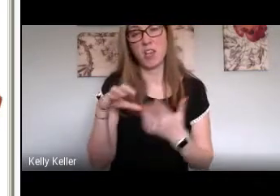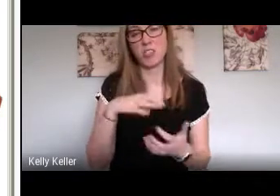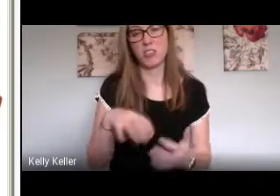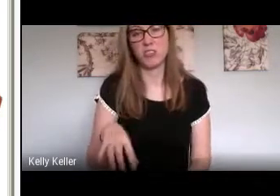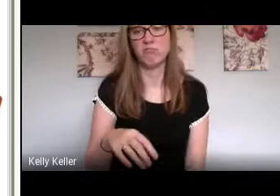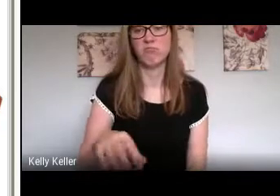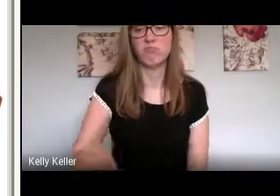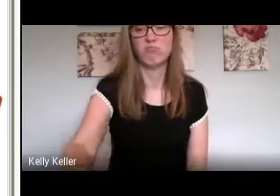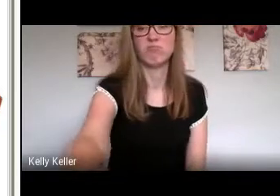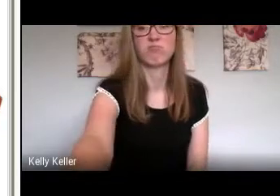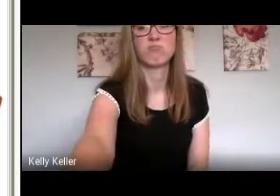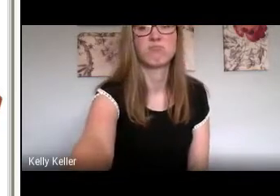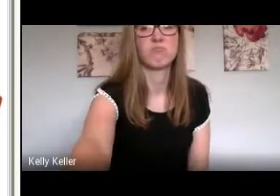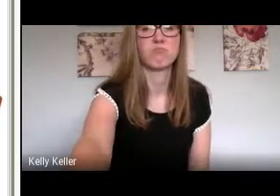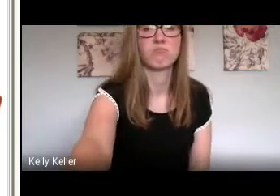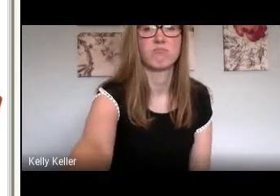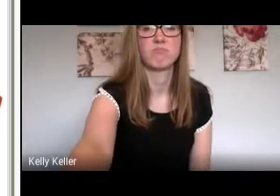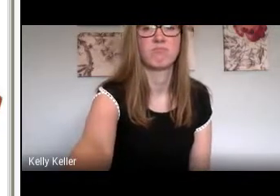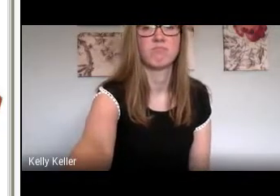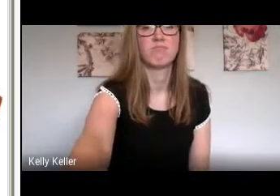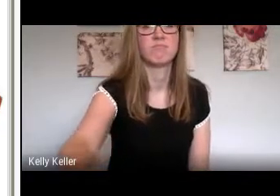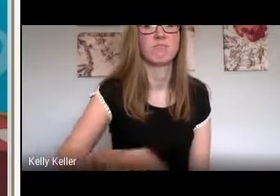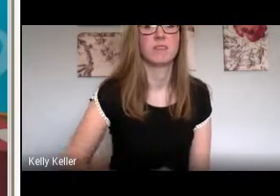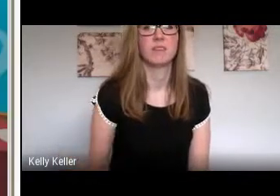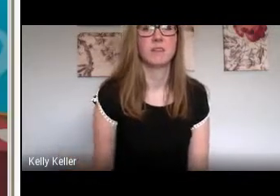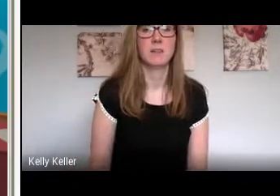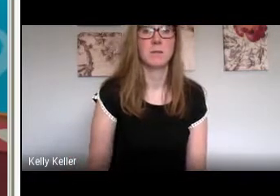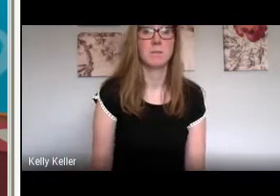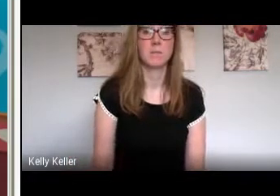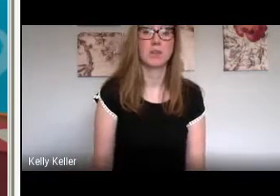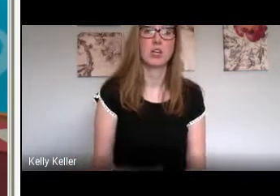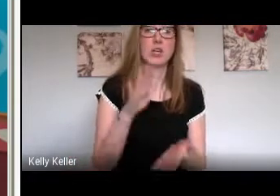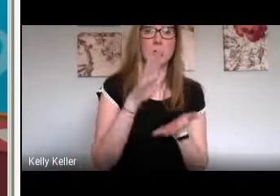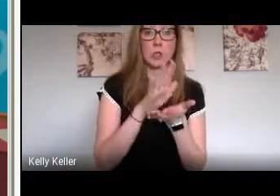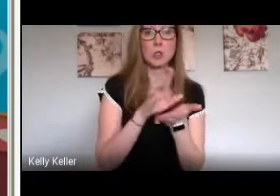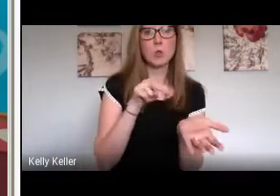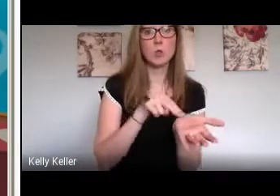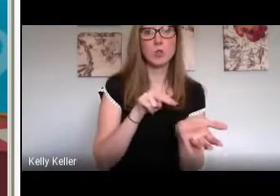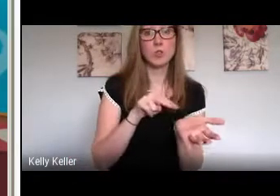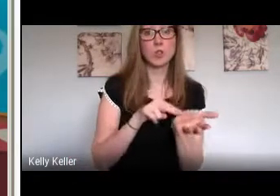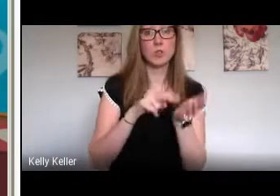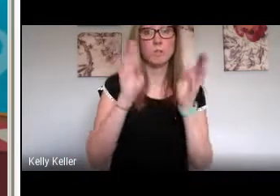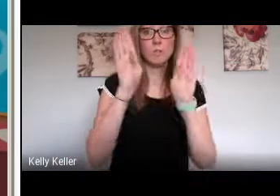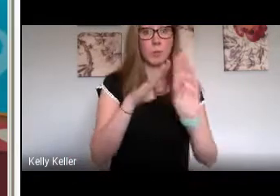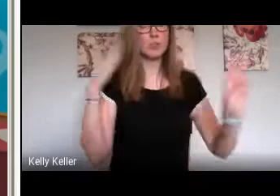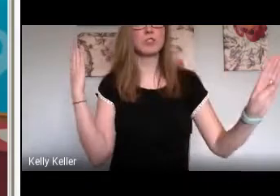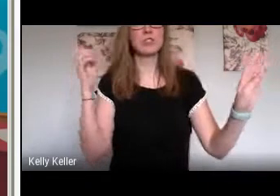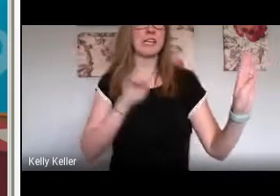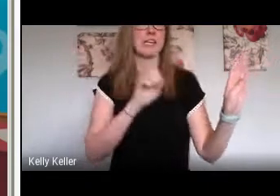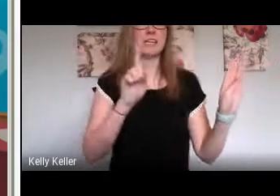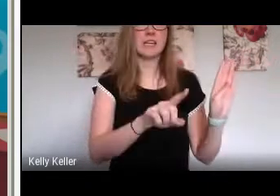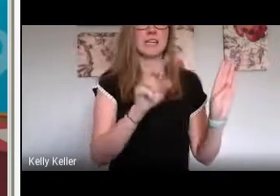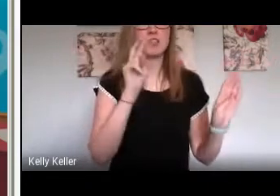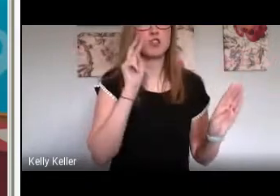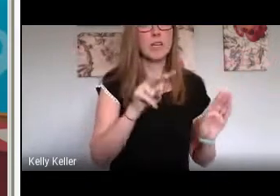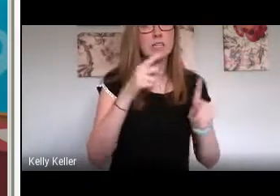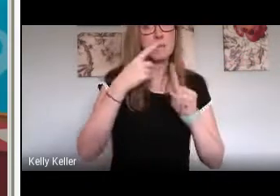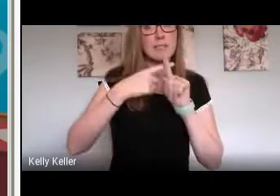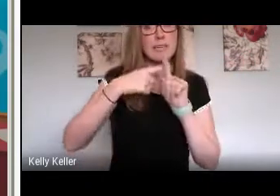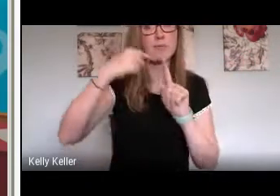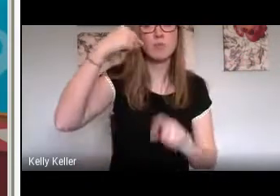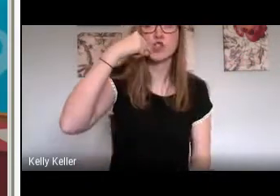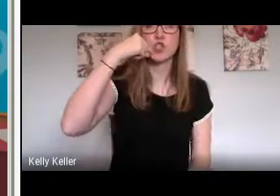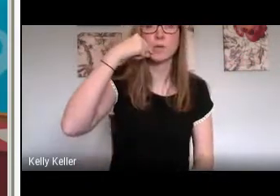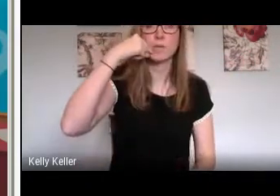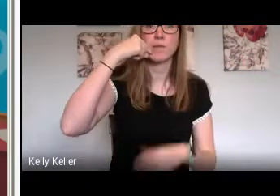mess the school nurse bursts in and checks